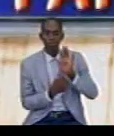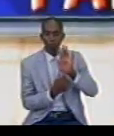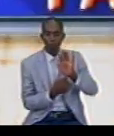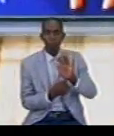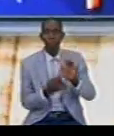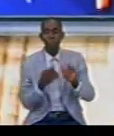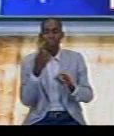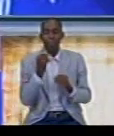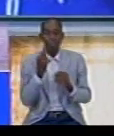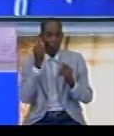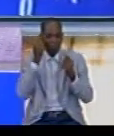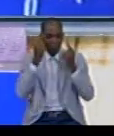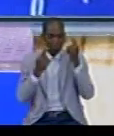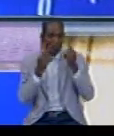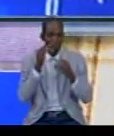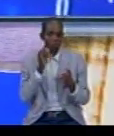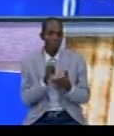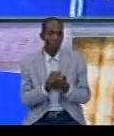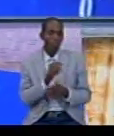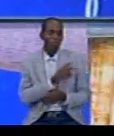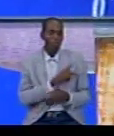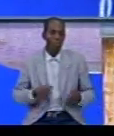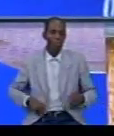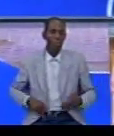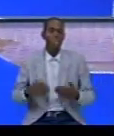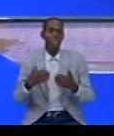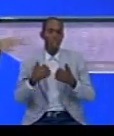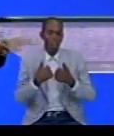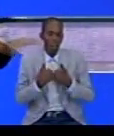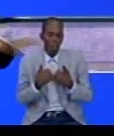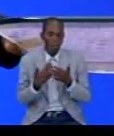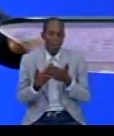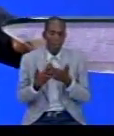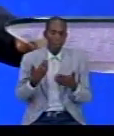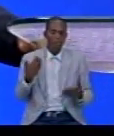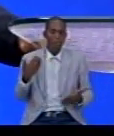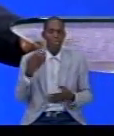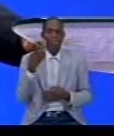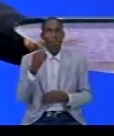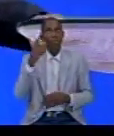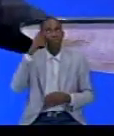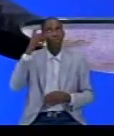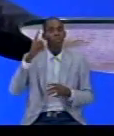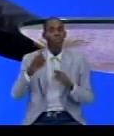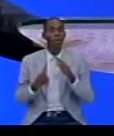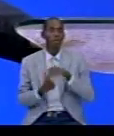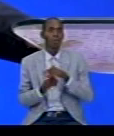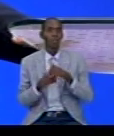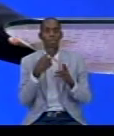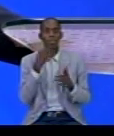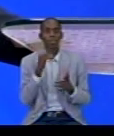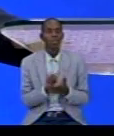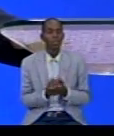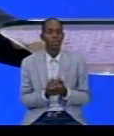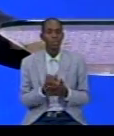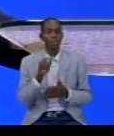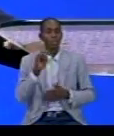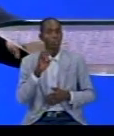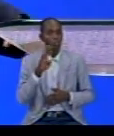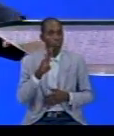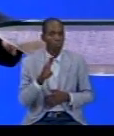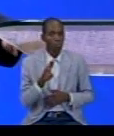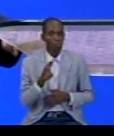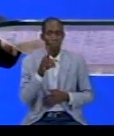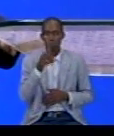the thoughts that Nebuchadnezzar had before the dream came. He said, Nebuchadnezzar, you